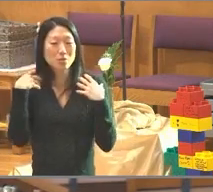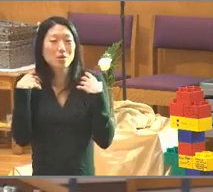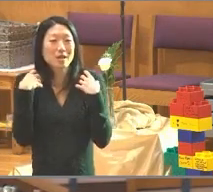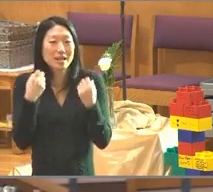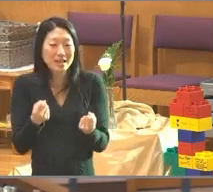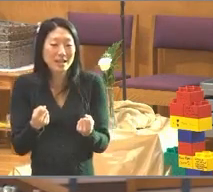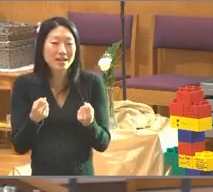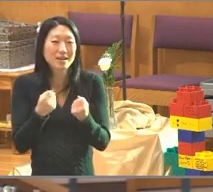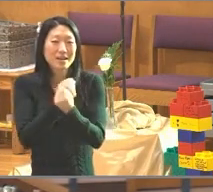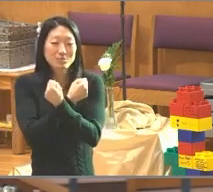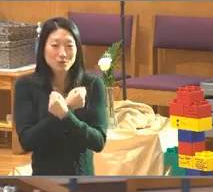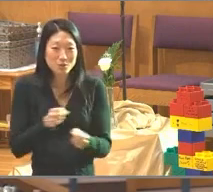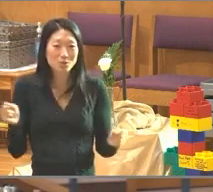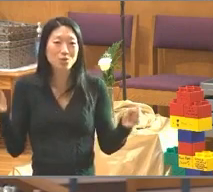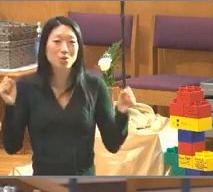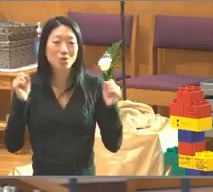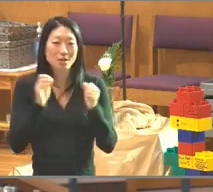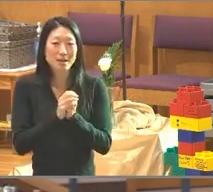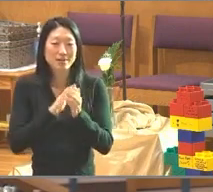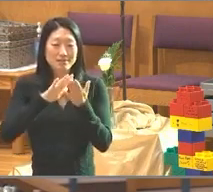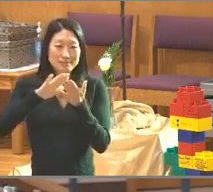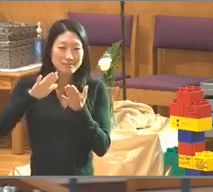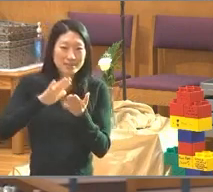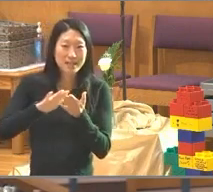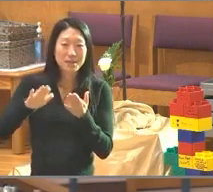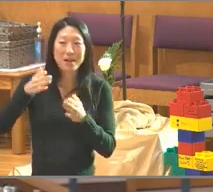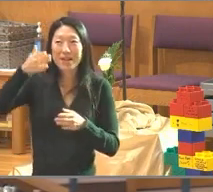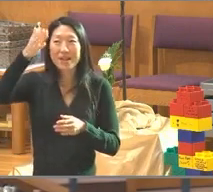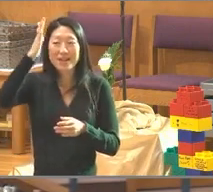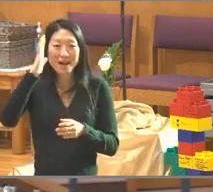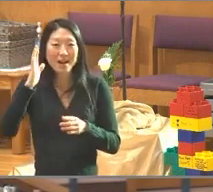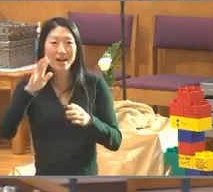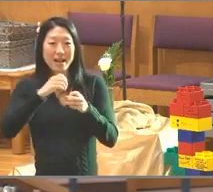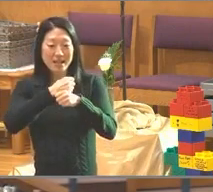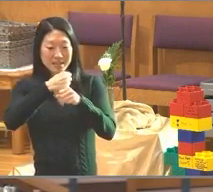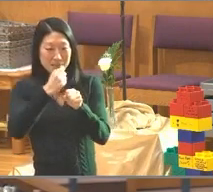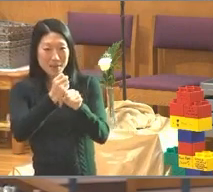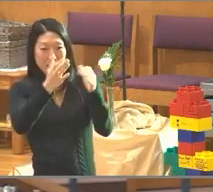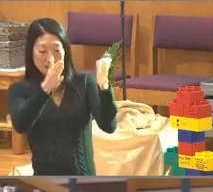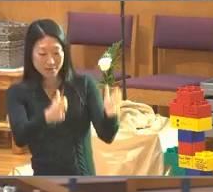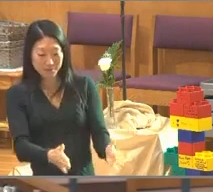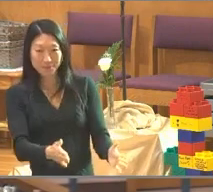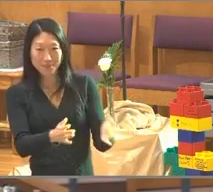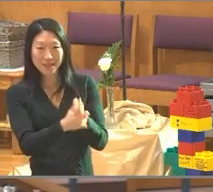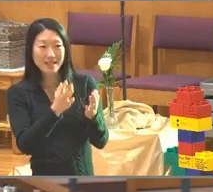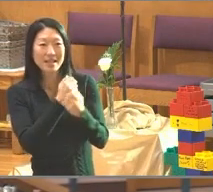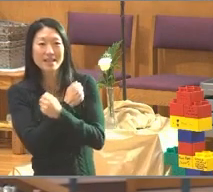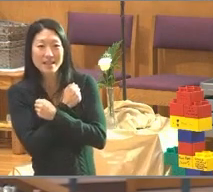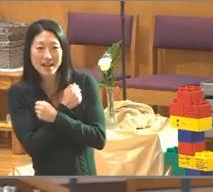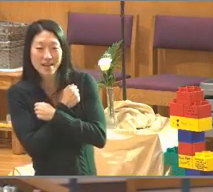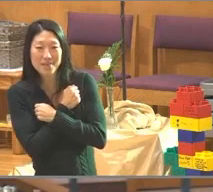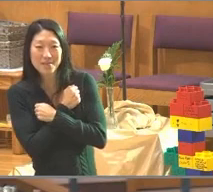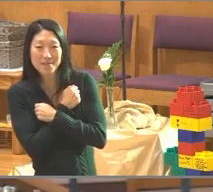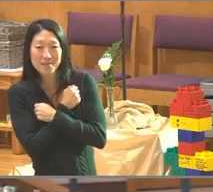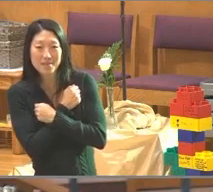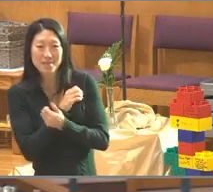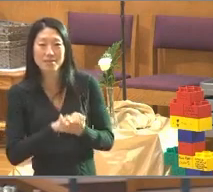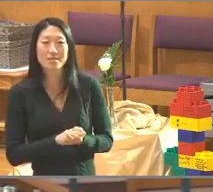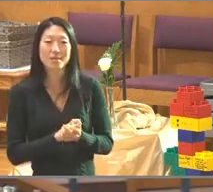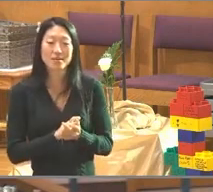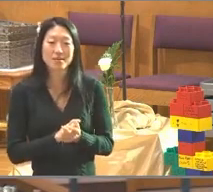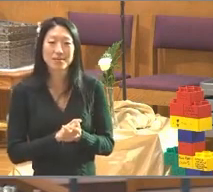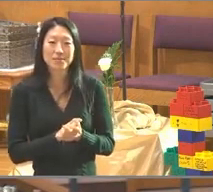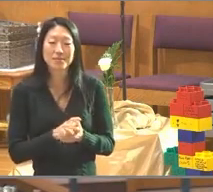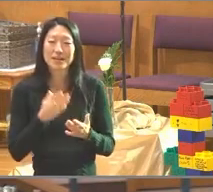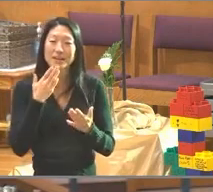and redeem and forgive those whom God has created and whom God loves fiercely.